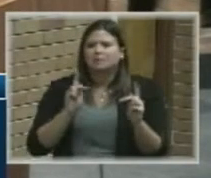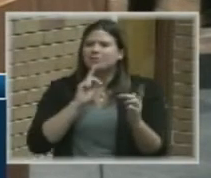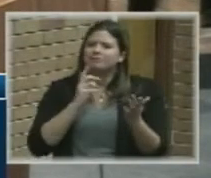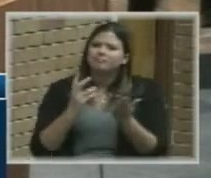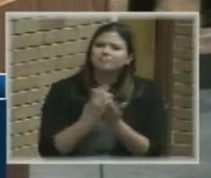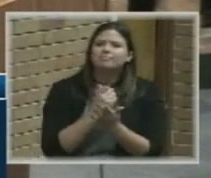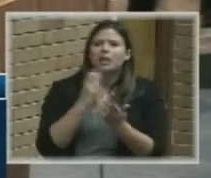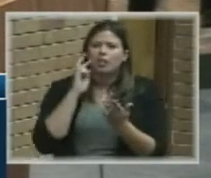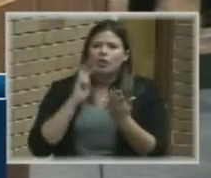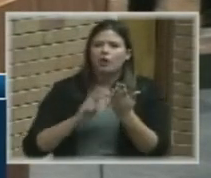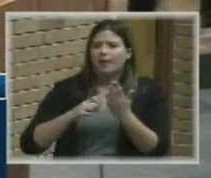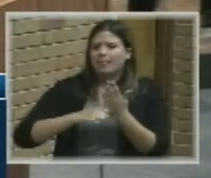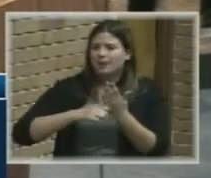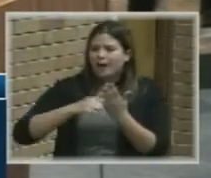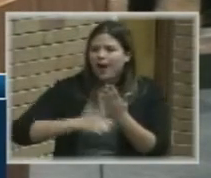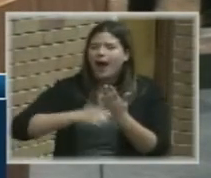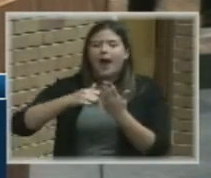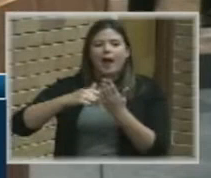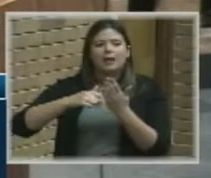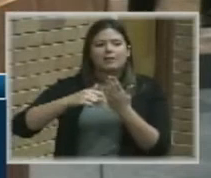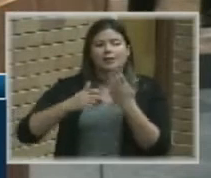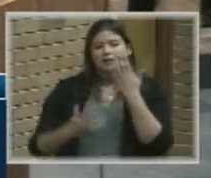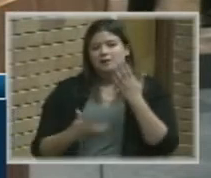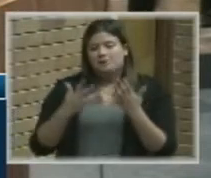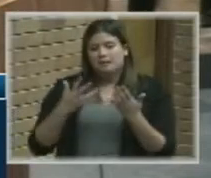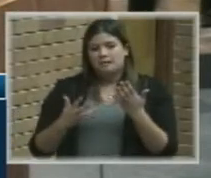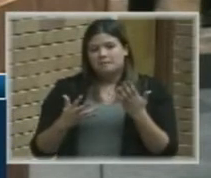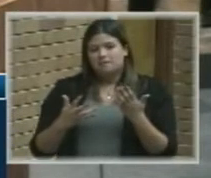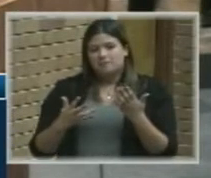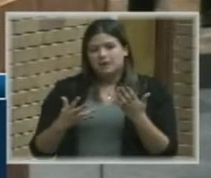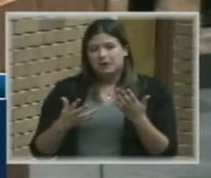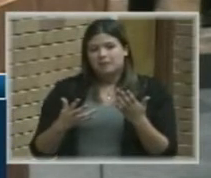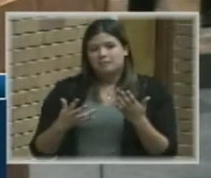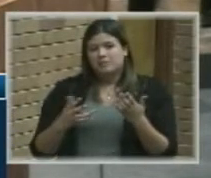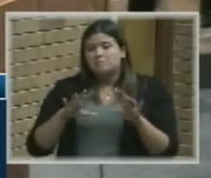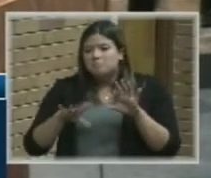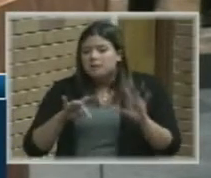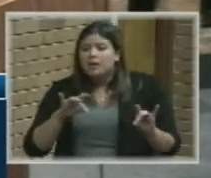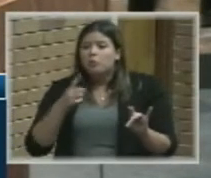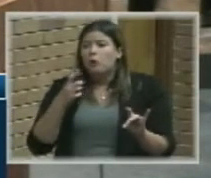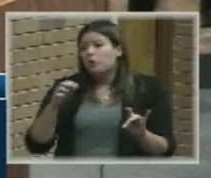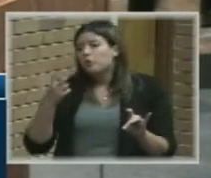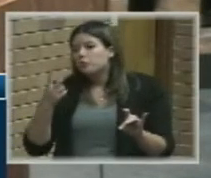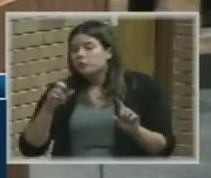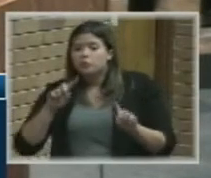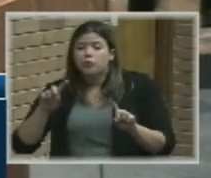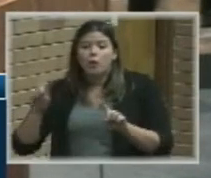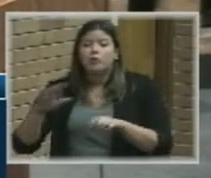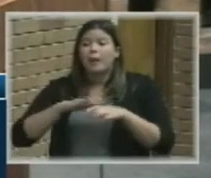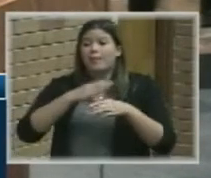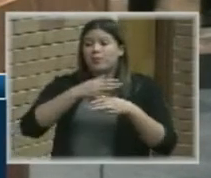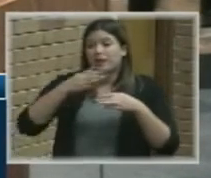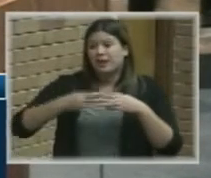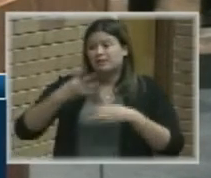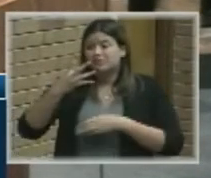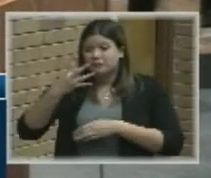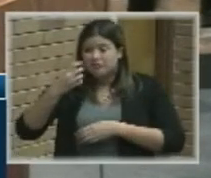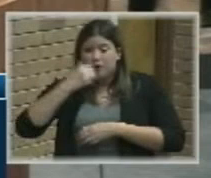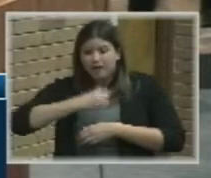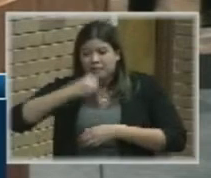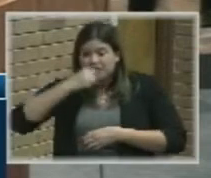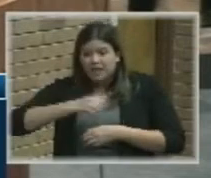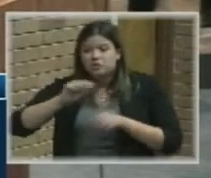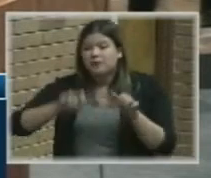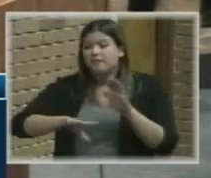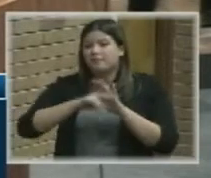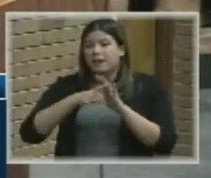look at the guide and perhaps pick one or two movies that you can go to. On the weekends, there are 4 a day, so you can find something I hope